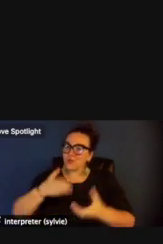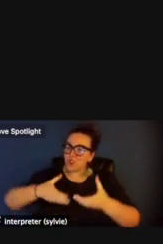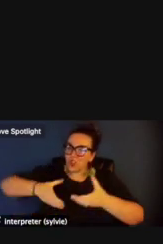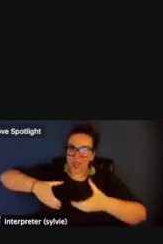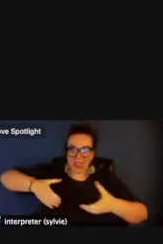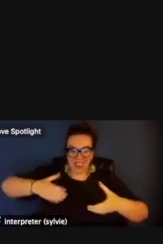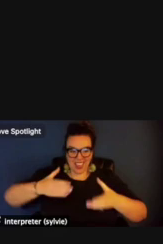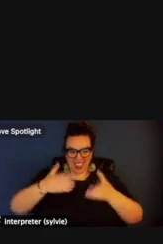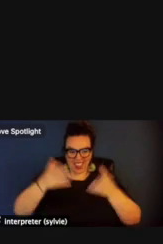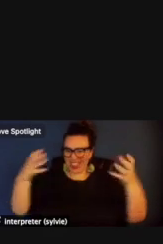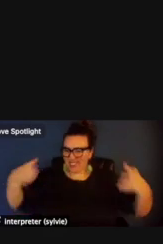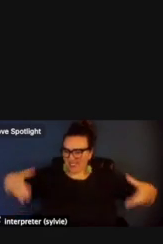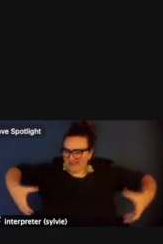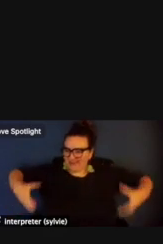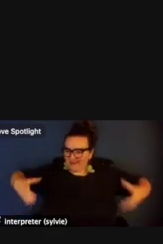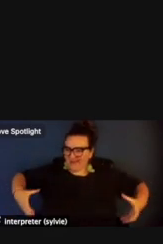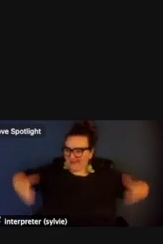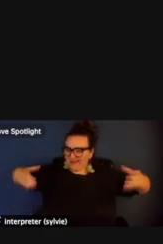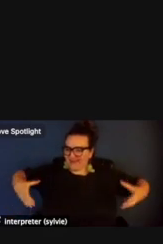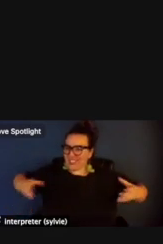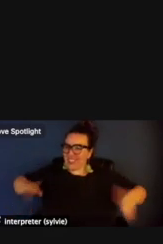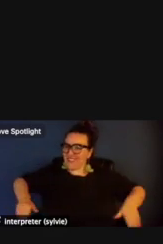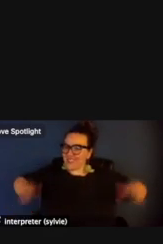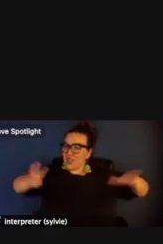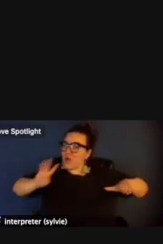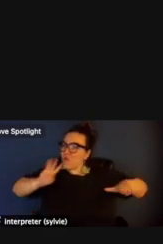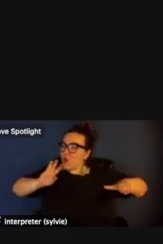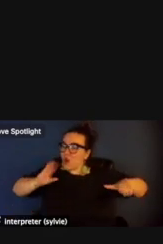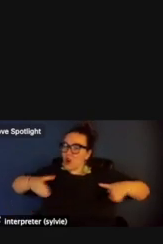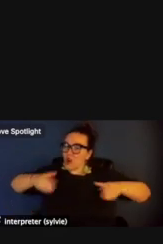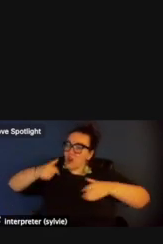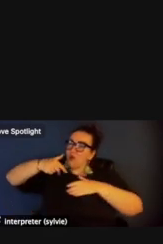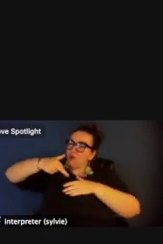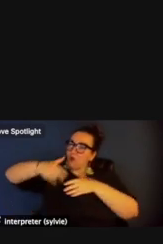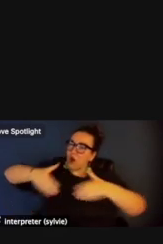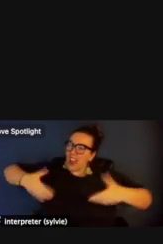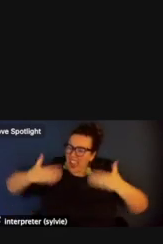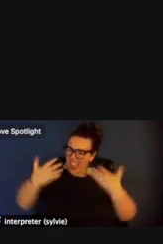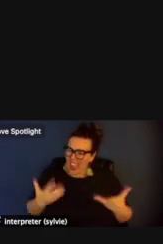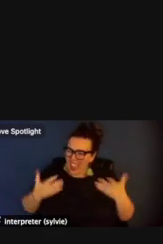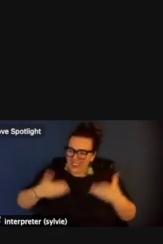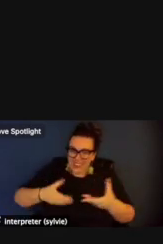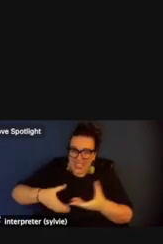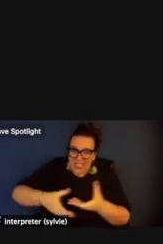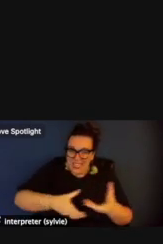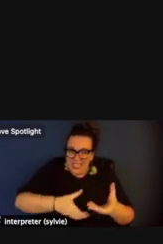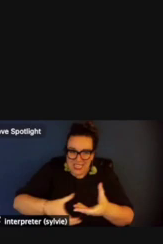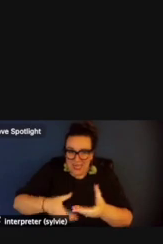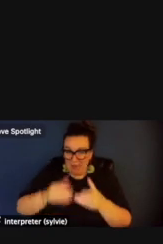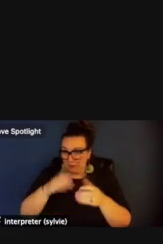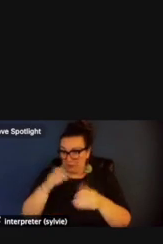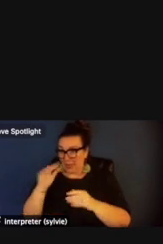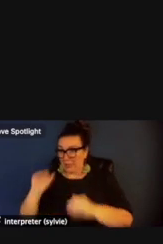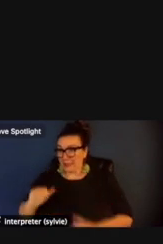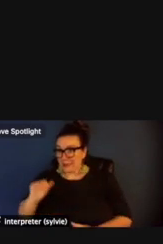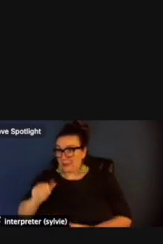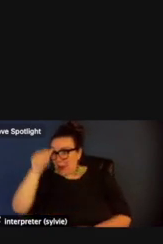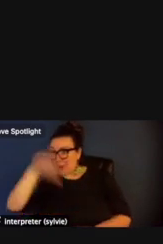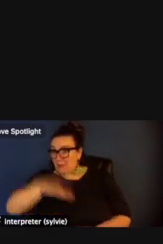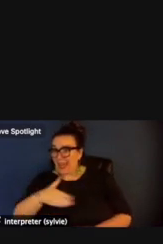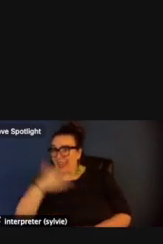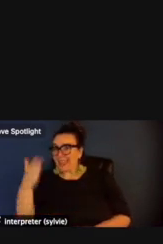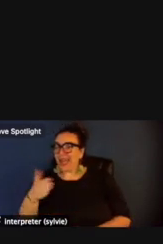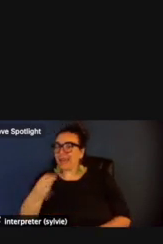little things with water, and then you walk with them. It was very heavy. Where this little man next to him had no trouble doing it at all. He's the